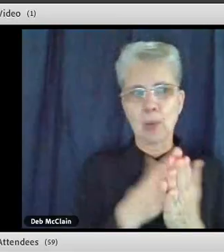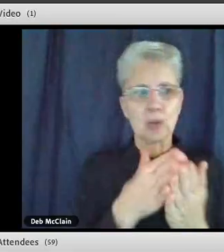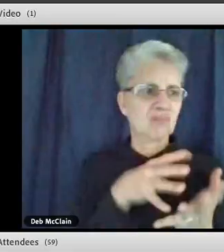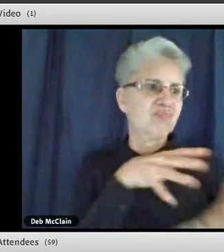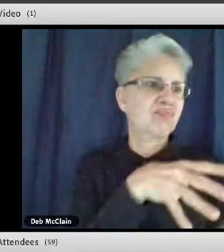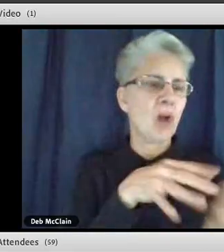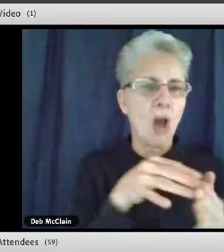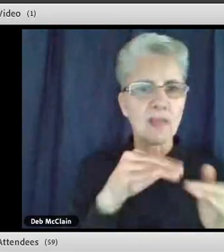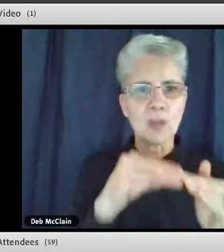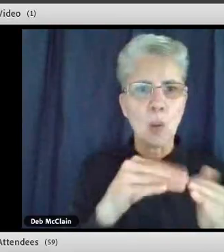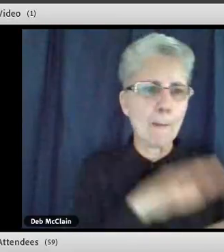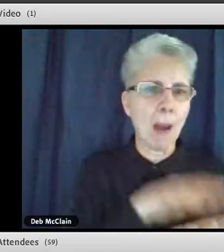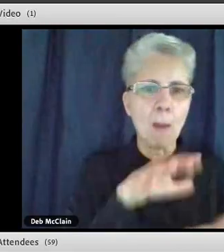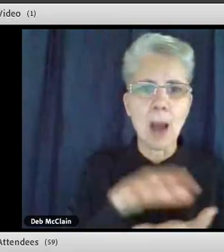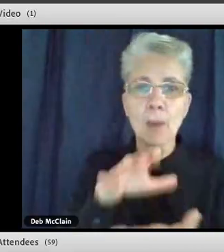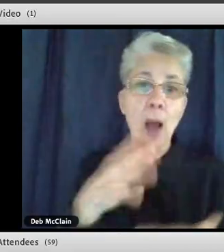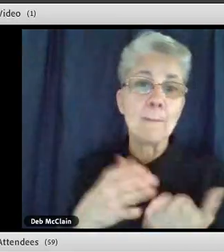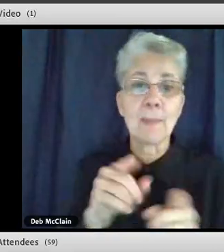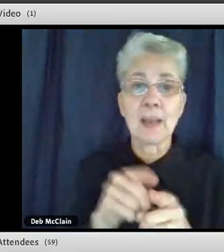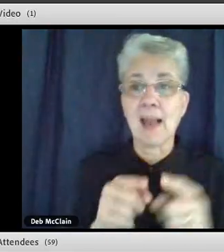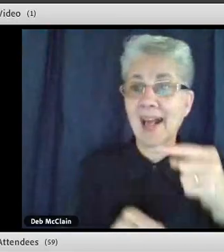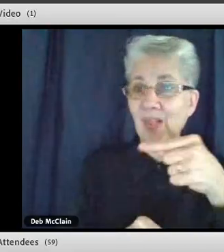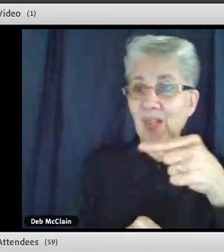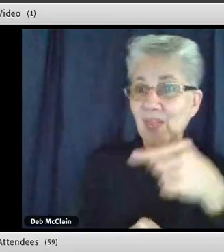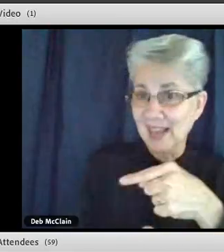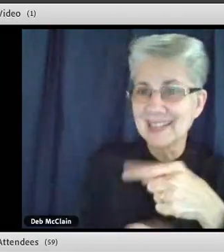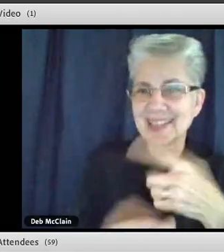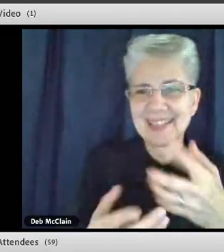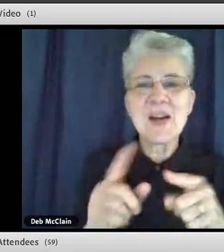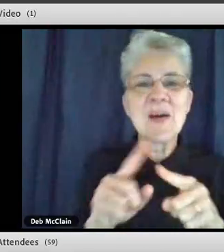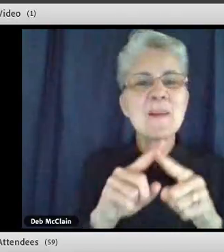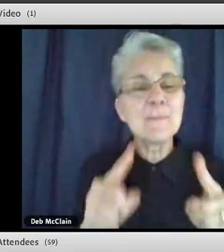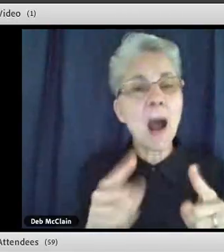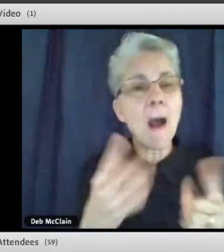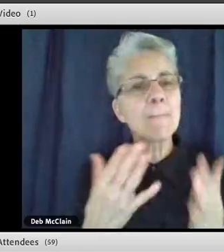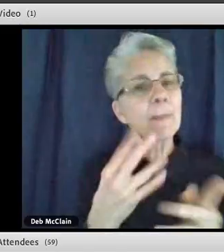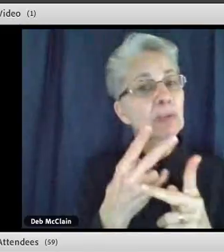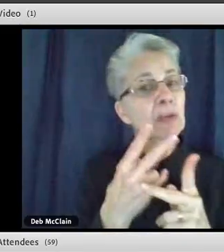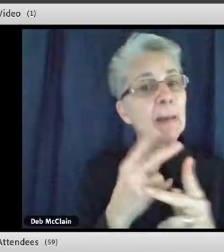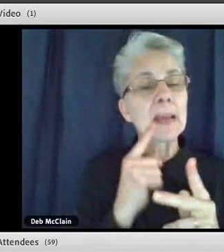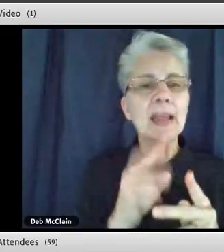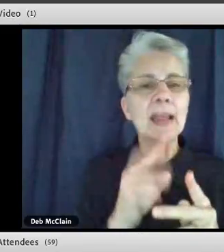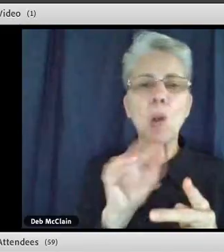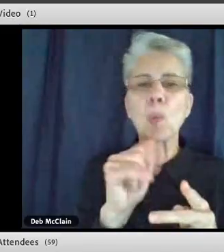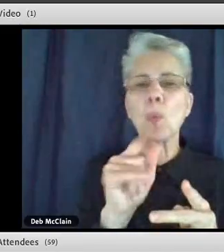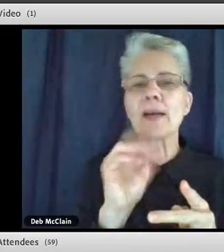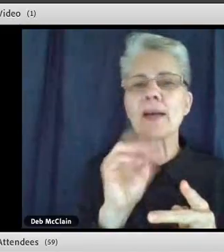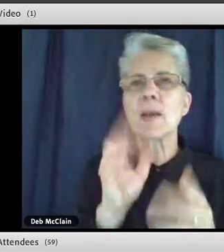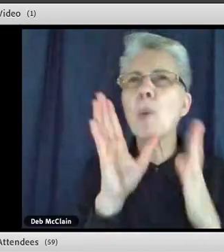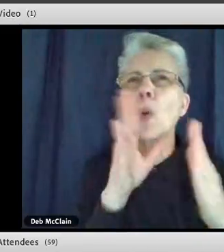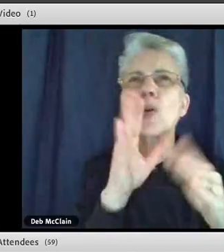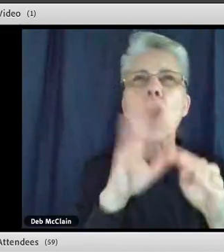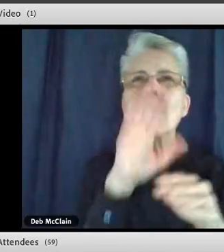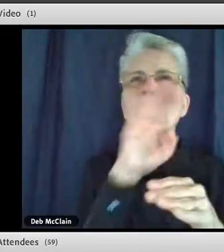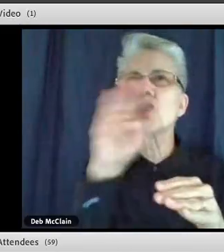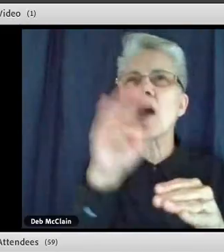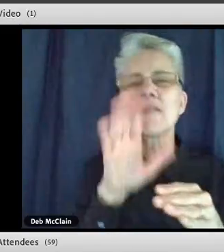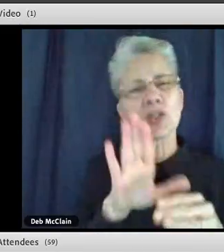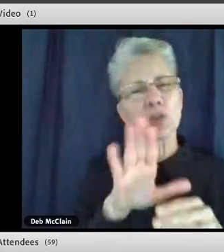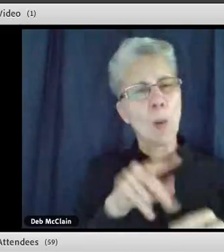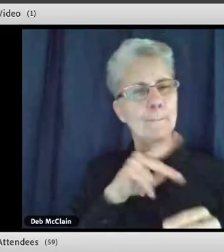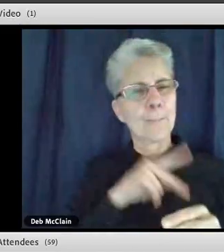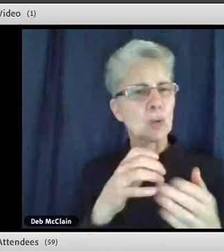in piles like this, but maybe you just kind of keep them in a somewhat random order on the shelf. And once again, it's for your personal collection. That's